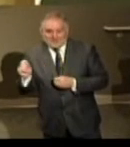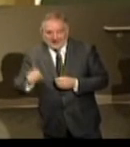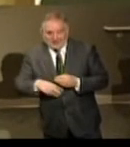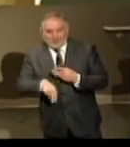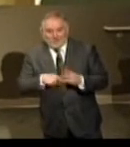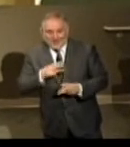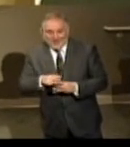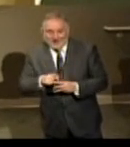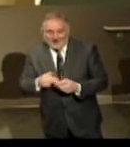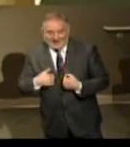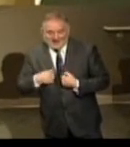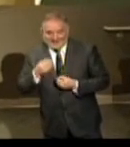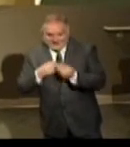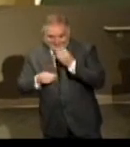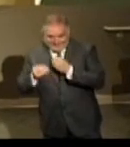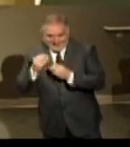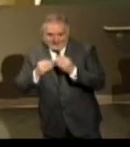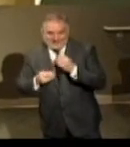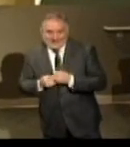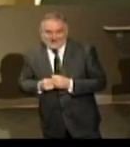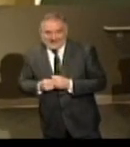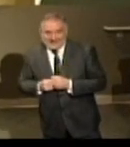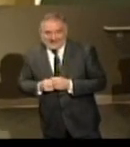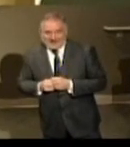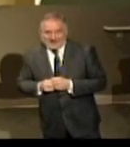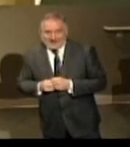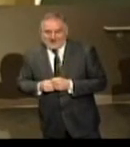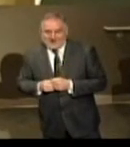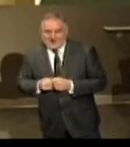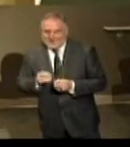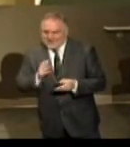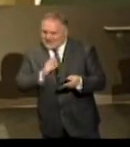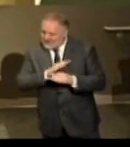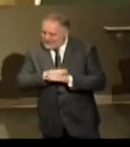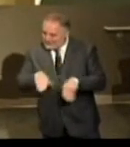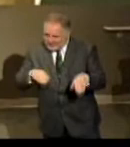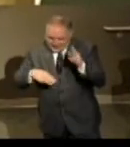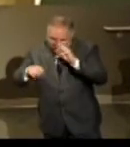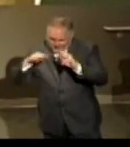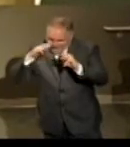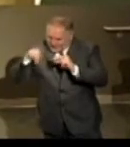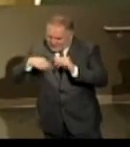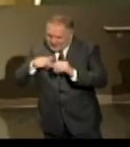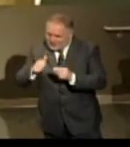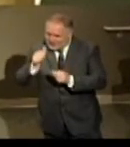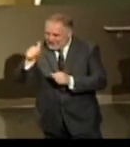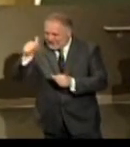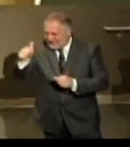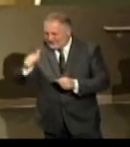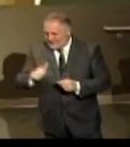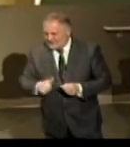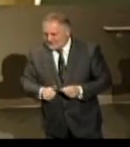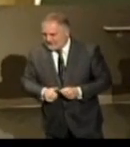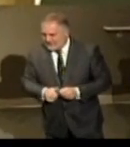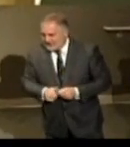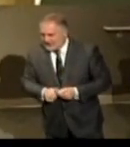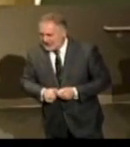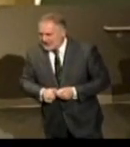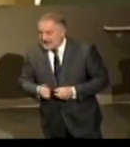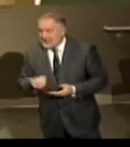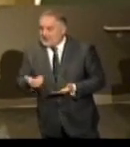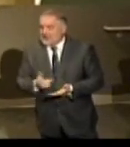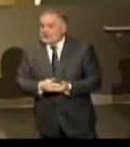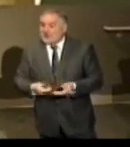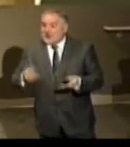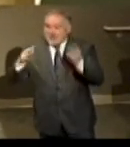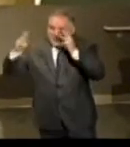Right? Yeah. See, take no thought, Lord. Sufficient days the evil thereof. He says this. Let me tell you what worry cannot